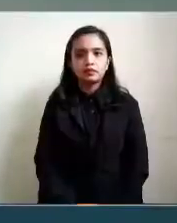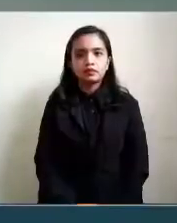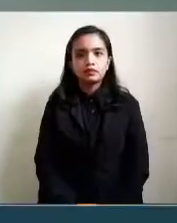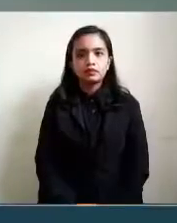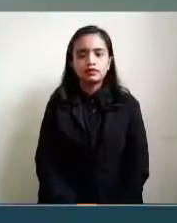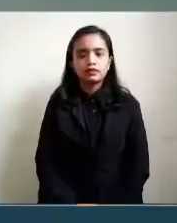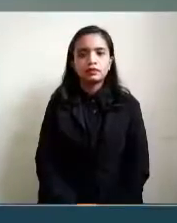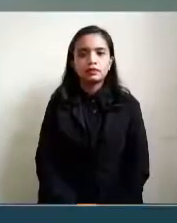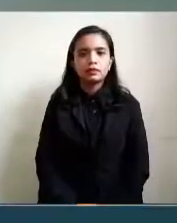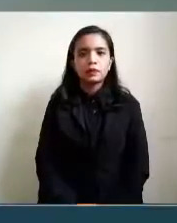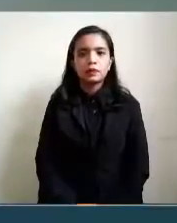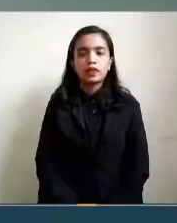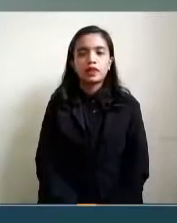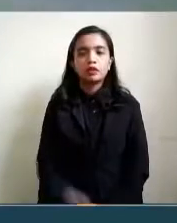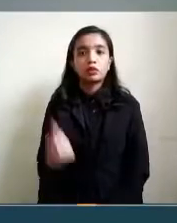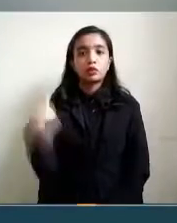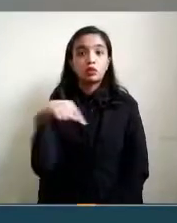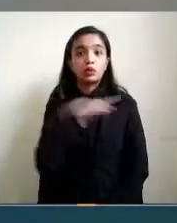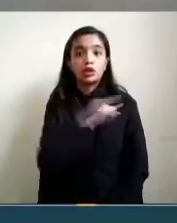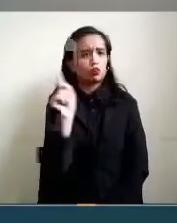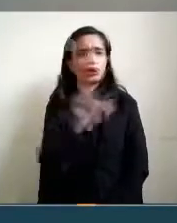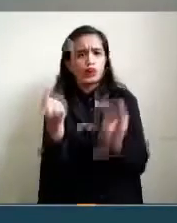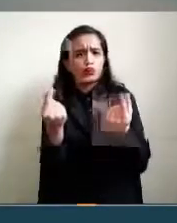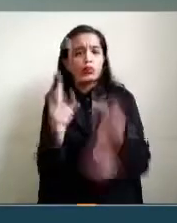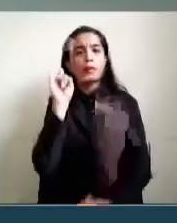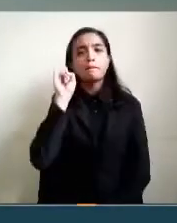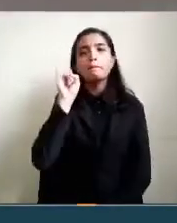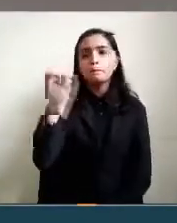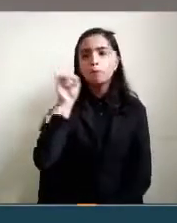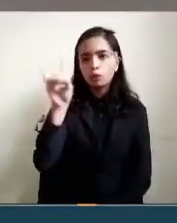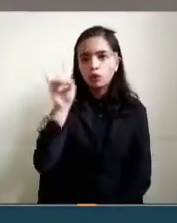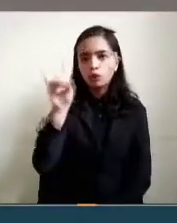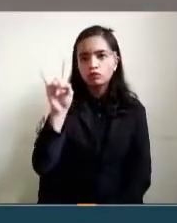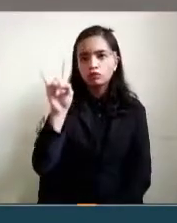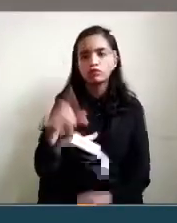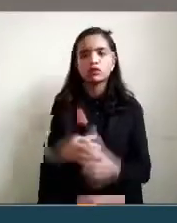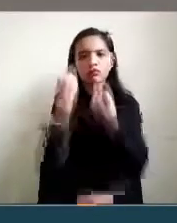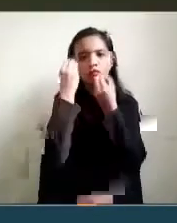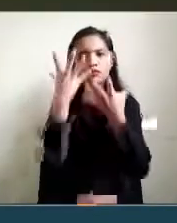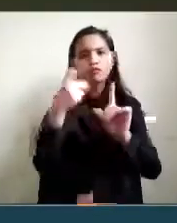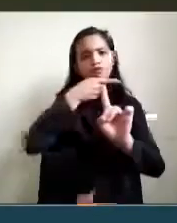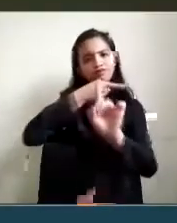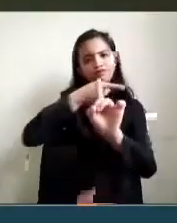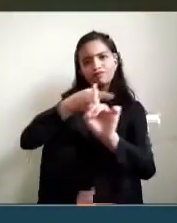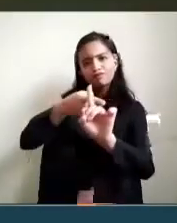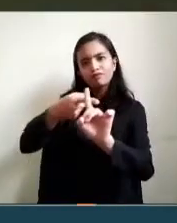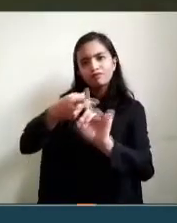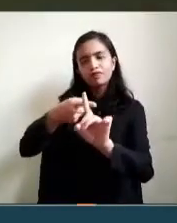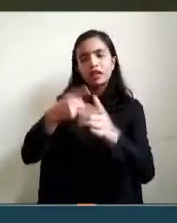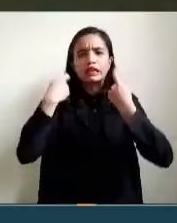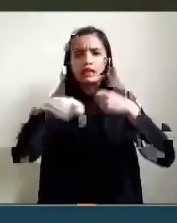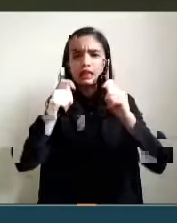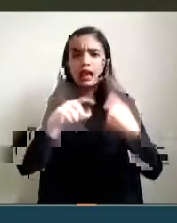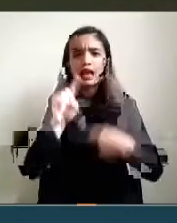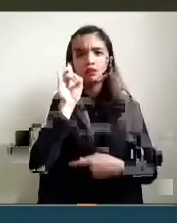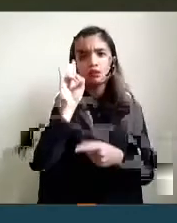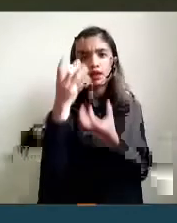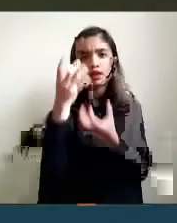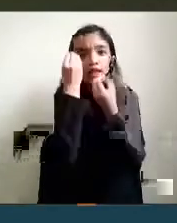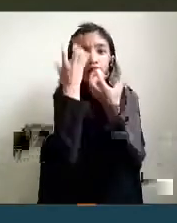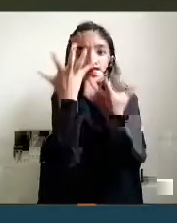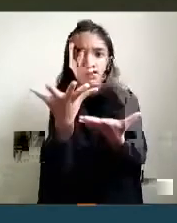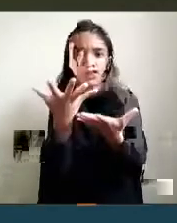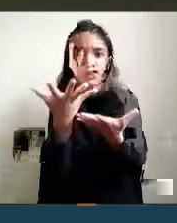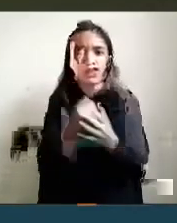We promote videos that, again, spread positivity. We also try to promote information, the right kind